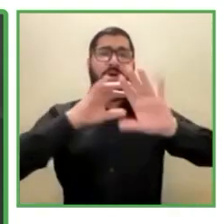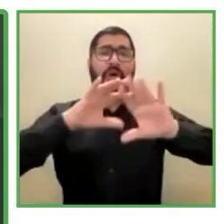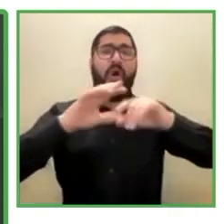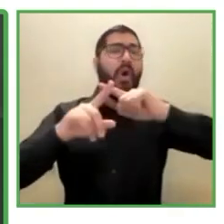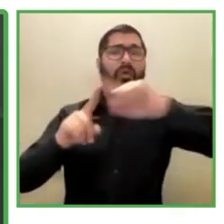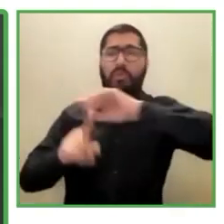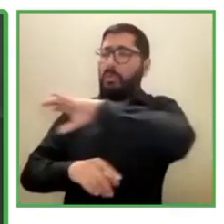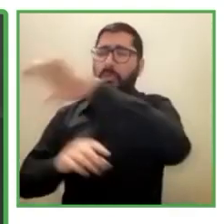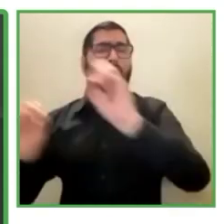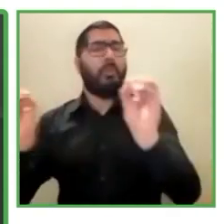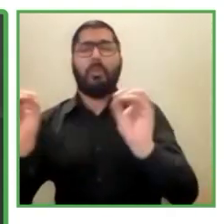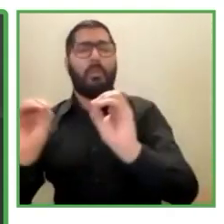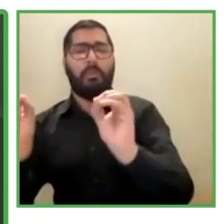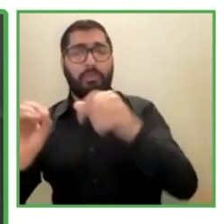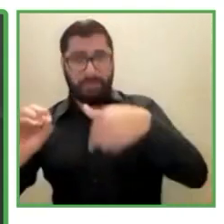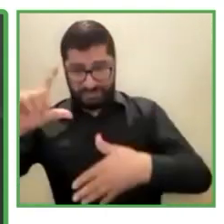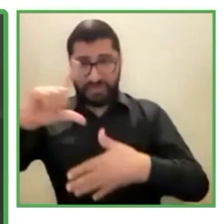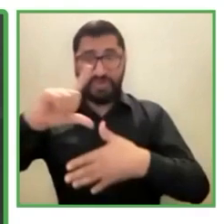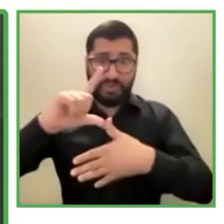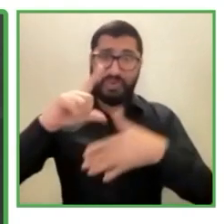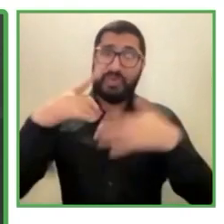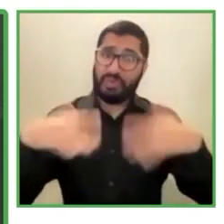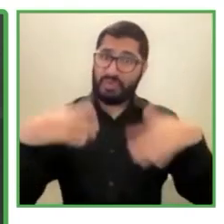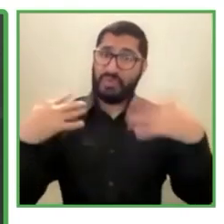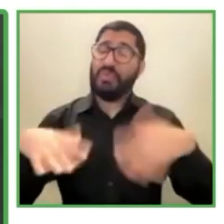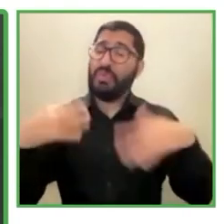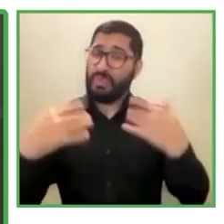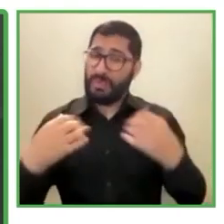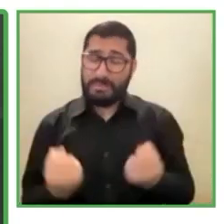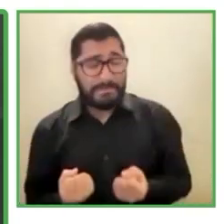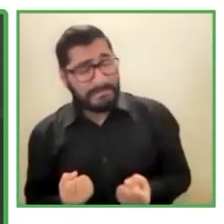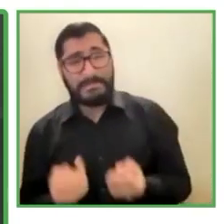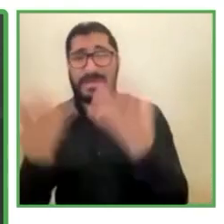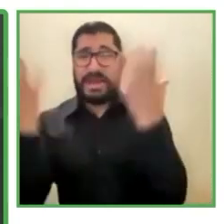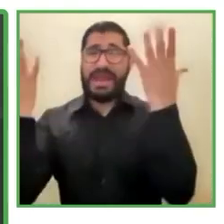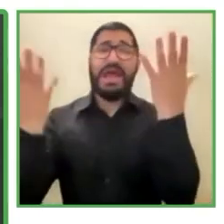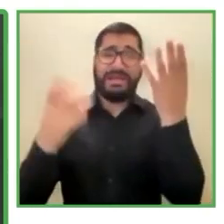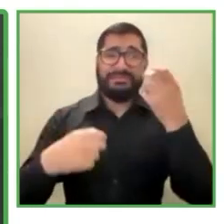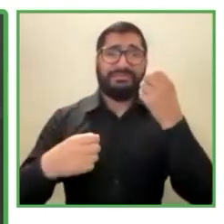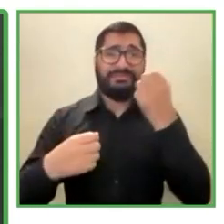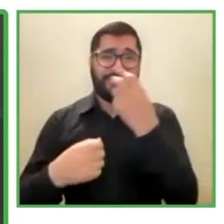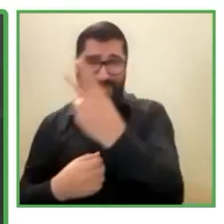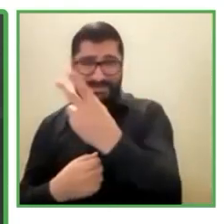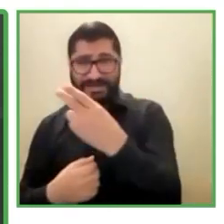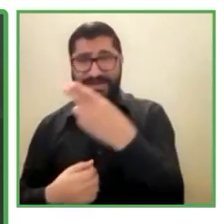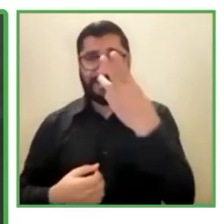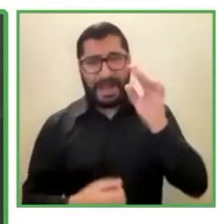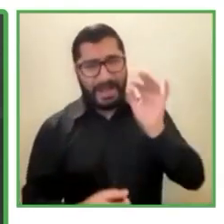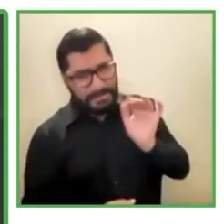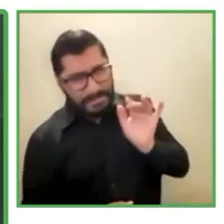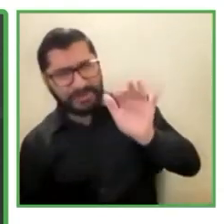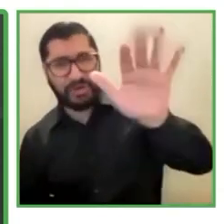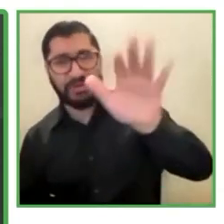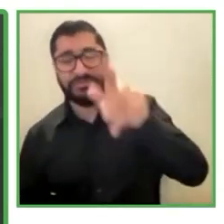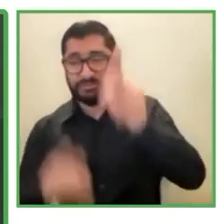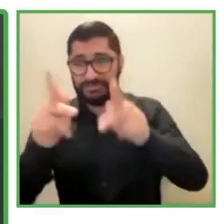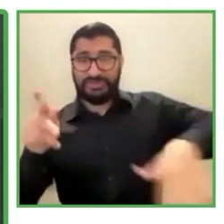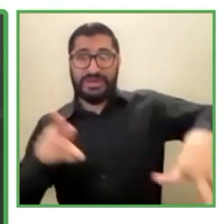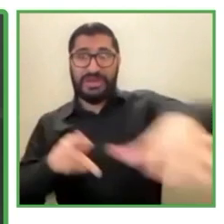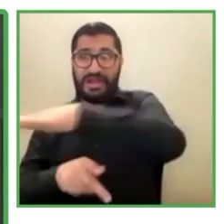pandemic, 23 million job losses. The most affected areas were